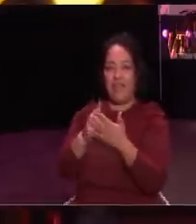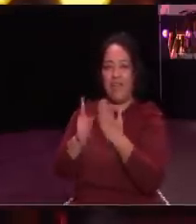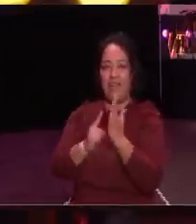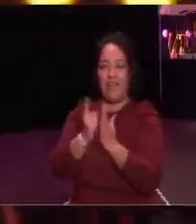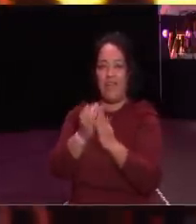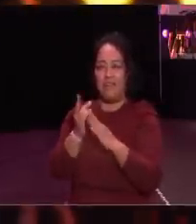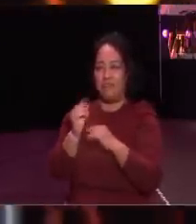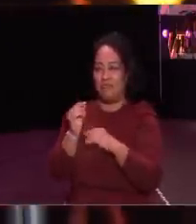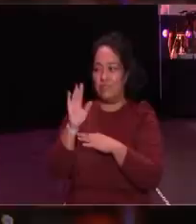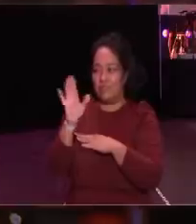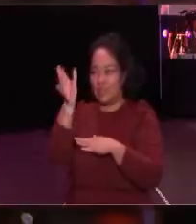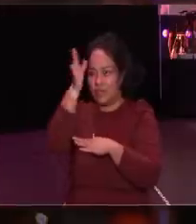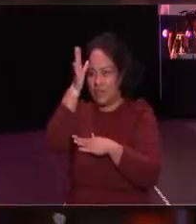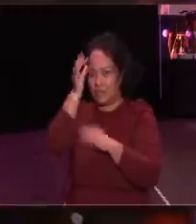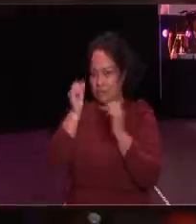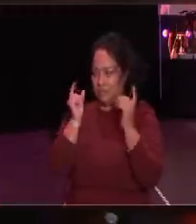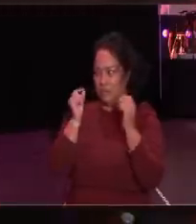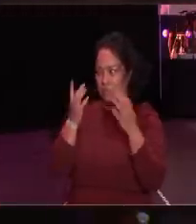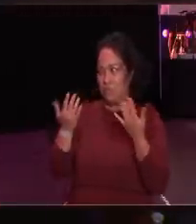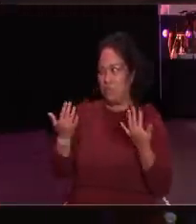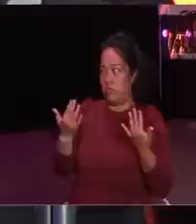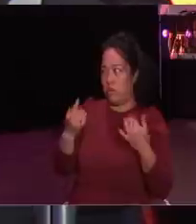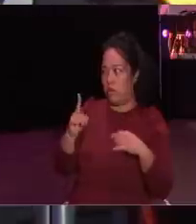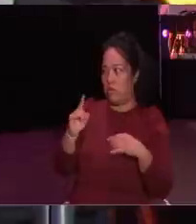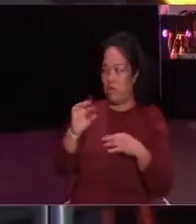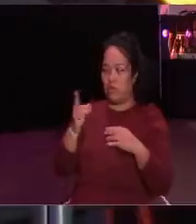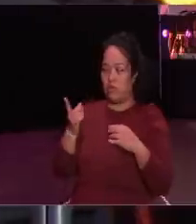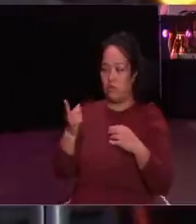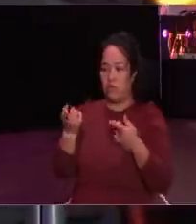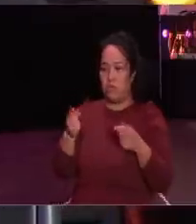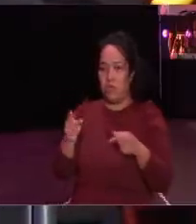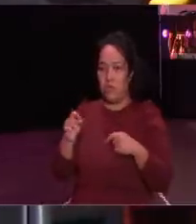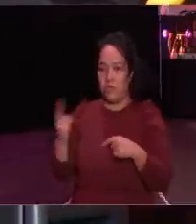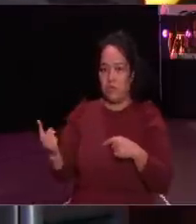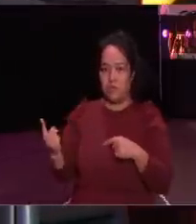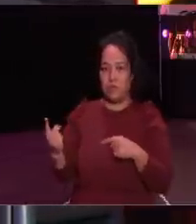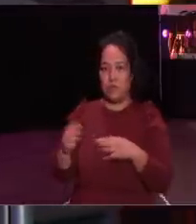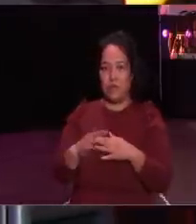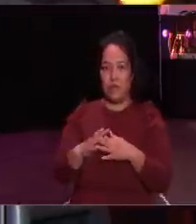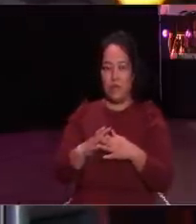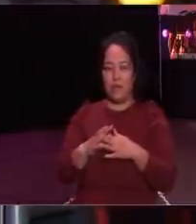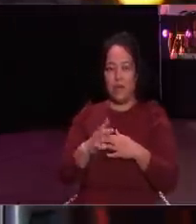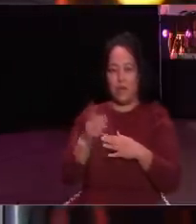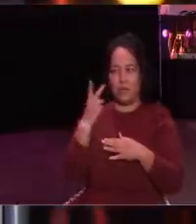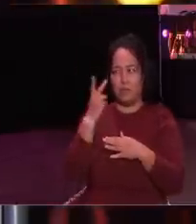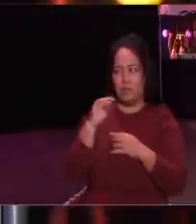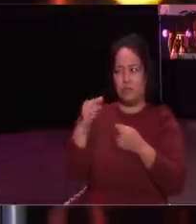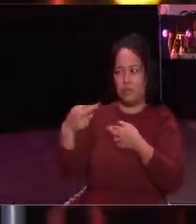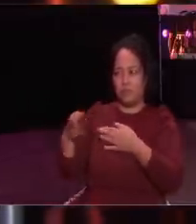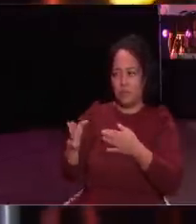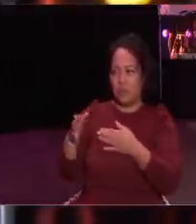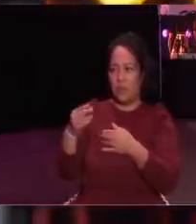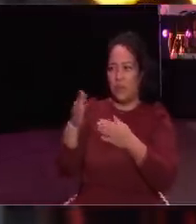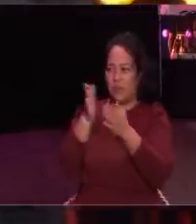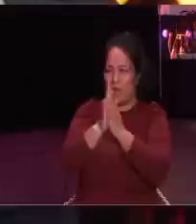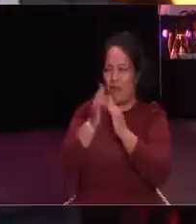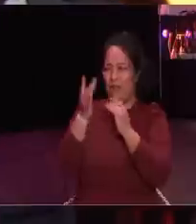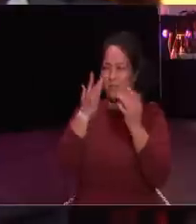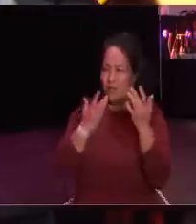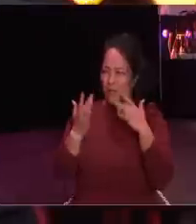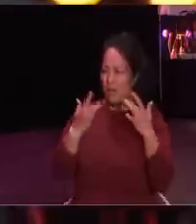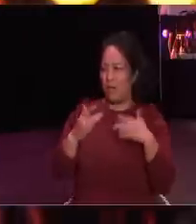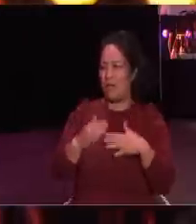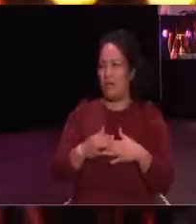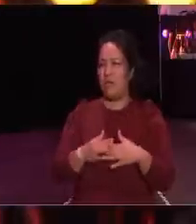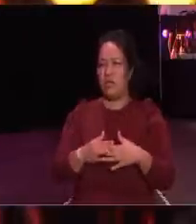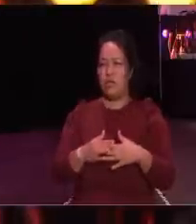¿Qué le está pasando a la muchacha? Hey, hold on. What's going on with this la veo en el cuarto que está orando. I see her in her room praying. Y está llorando. And she's crying. ¿Será